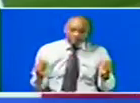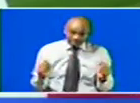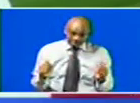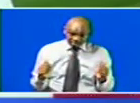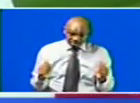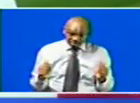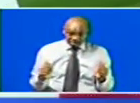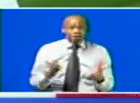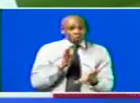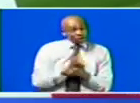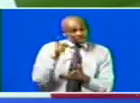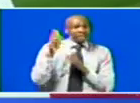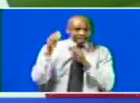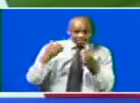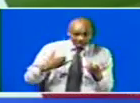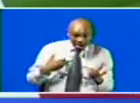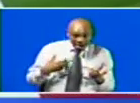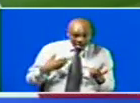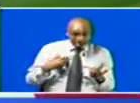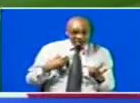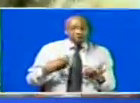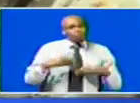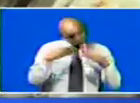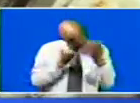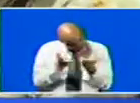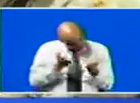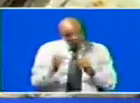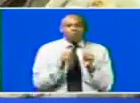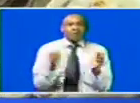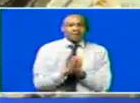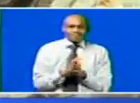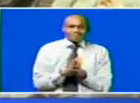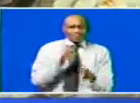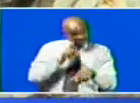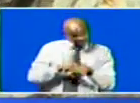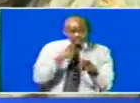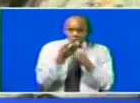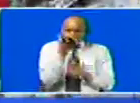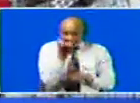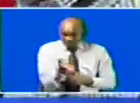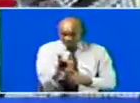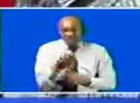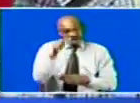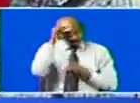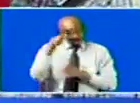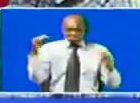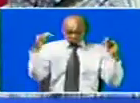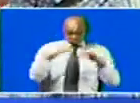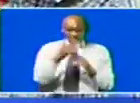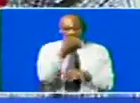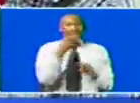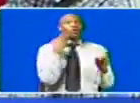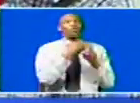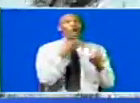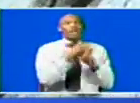And indeed, they expect us to coordinate our activities. Speaking while launching governor's induction meeting in Kwale County, Uhuru